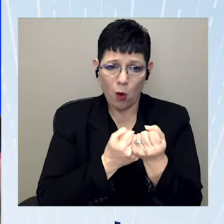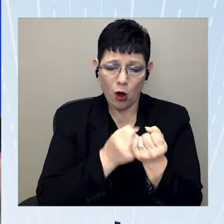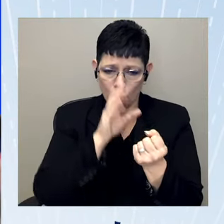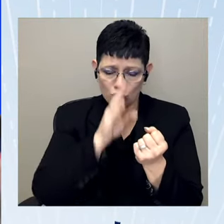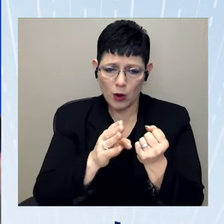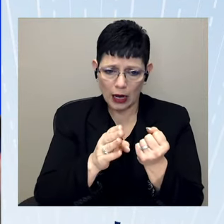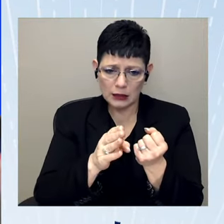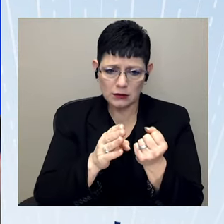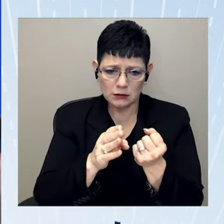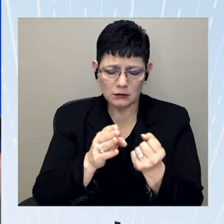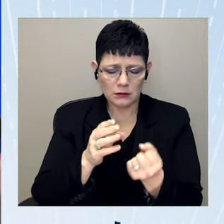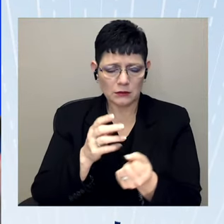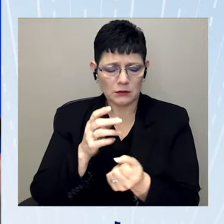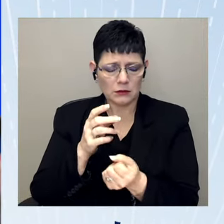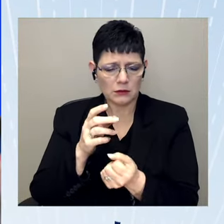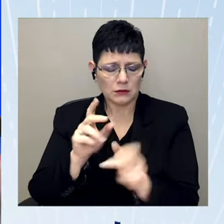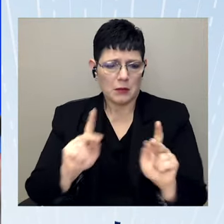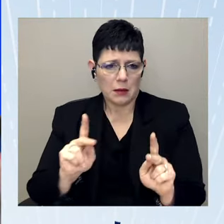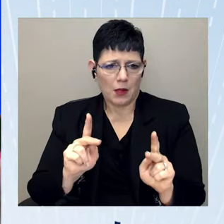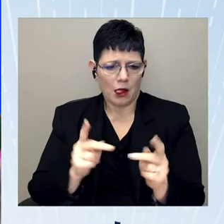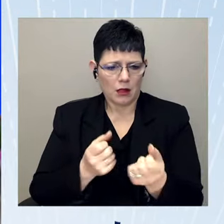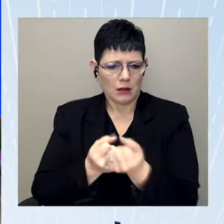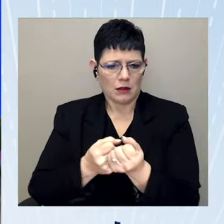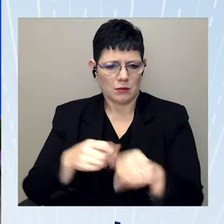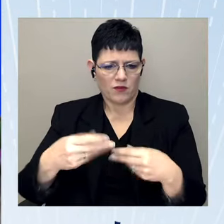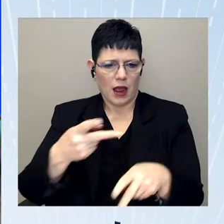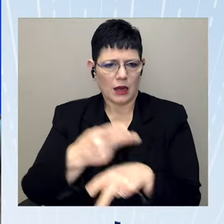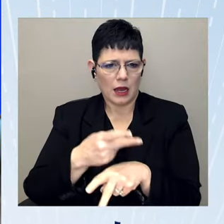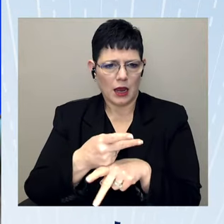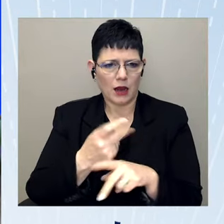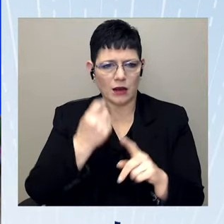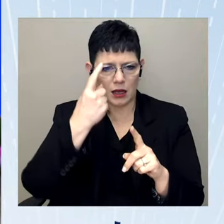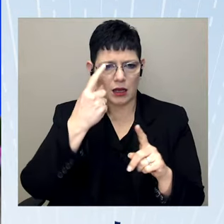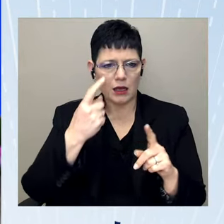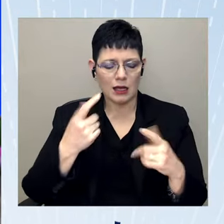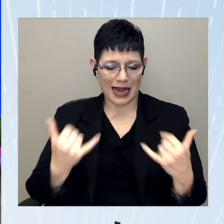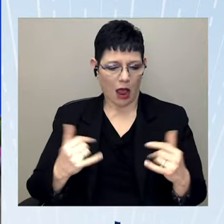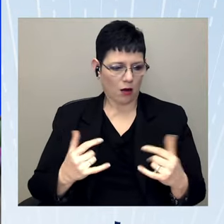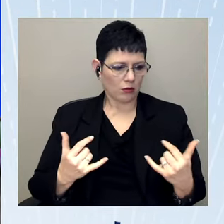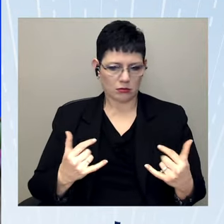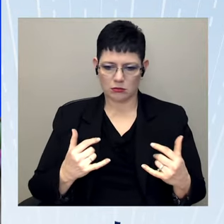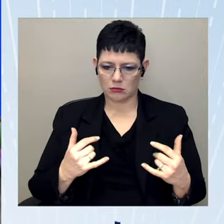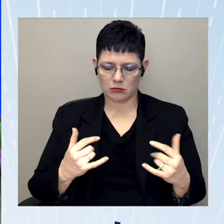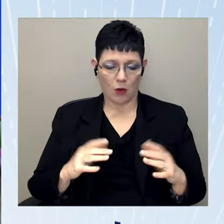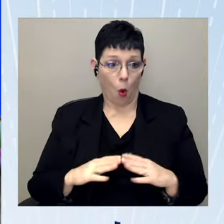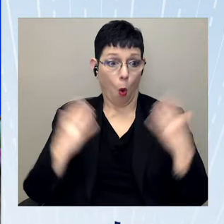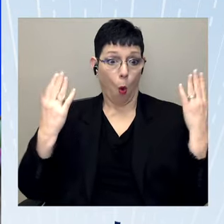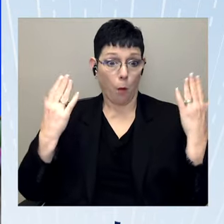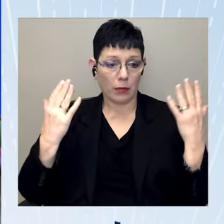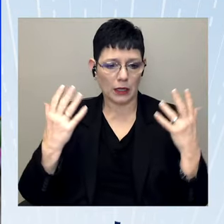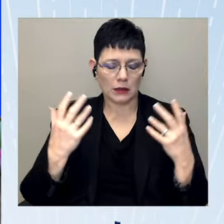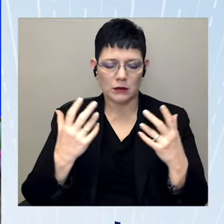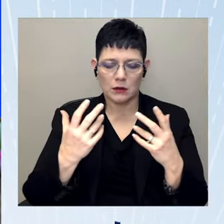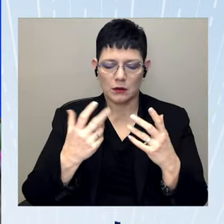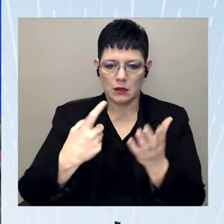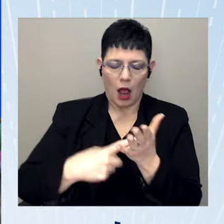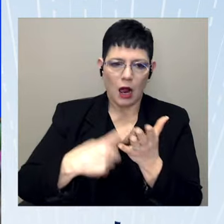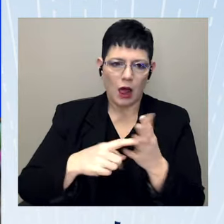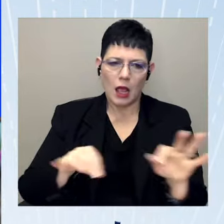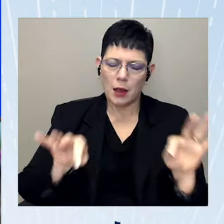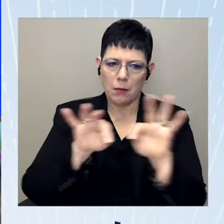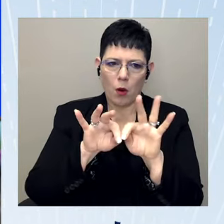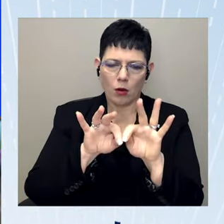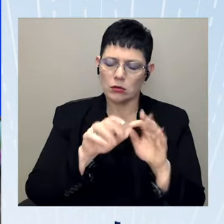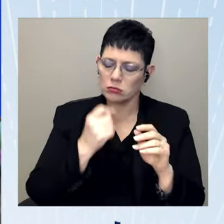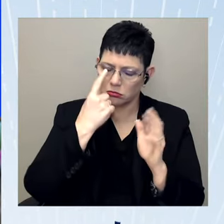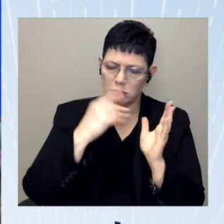So I want to thank you for this opportunity to have an open, transparent, praiseful dialogue, because all too often